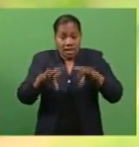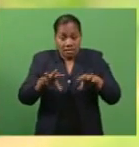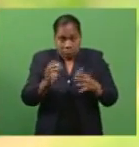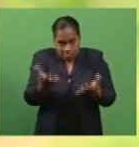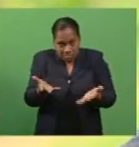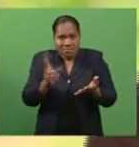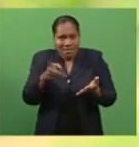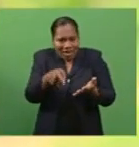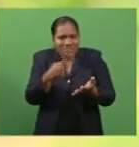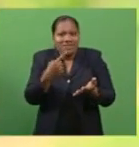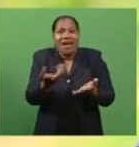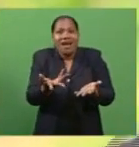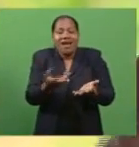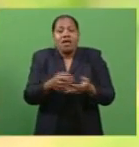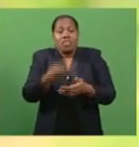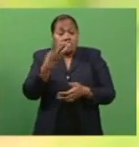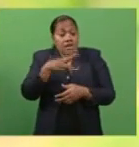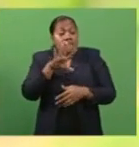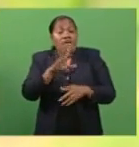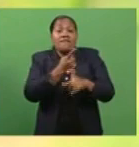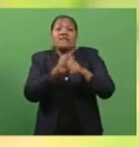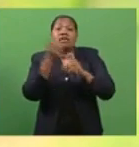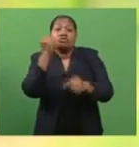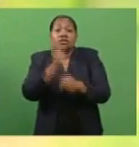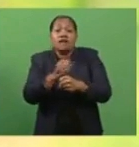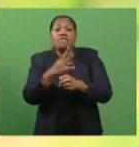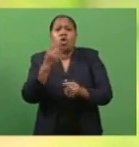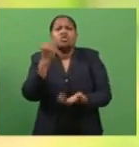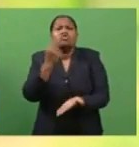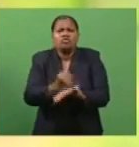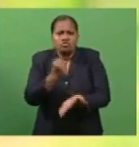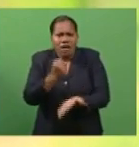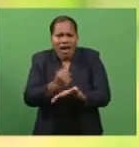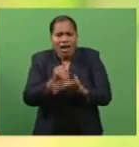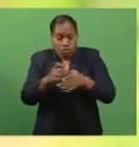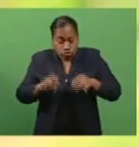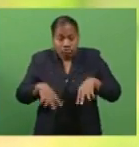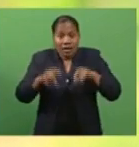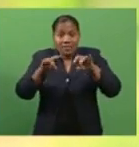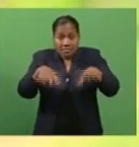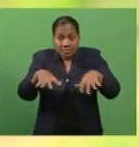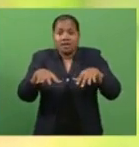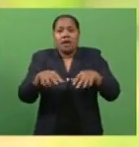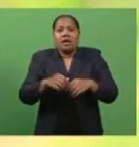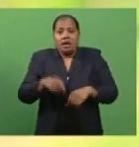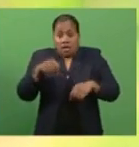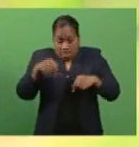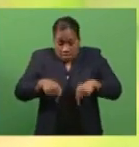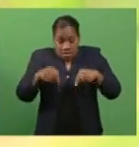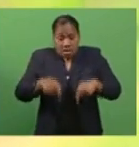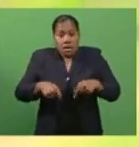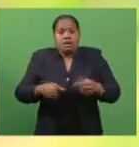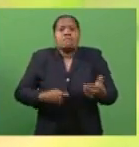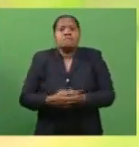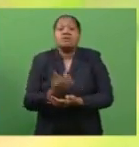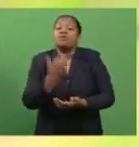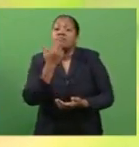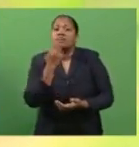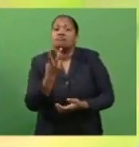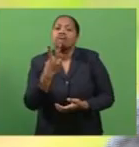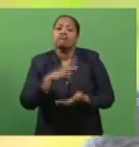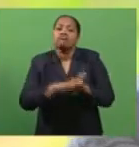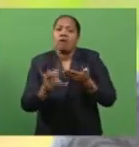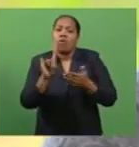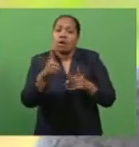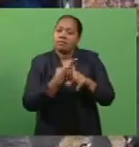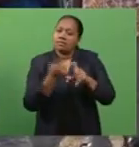35 Australian dollars a kilo of mature ginger in Australia, and our farmers are paid $2 Fijian a kilo. All these